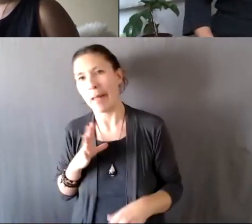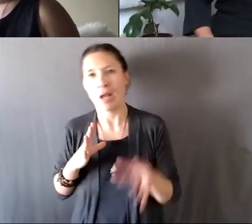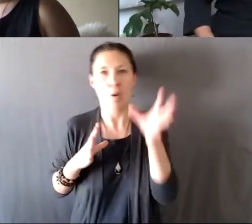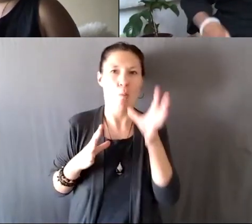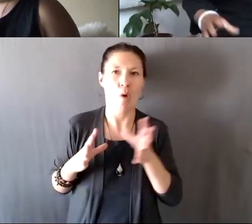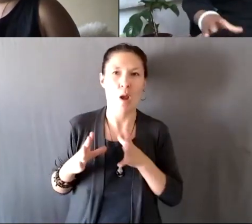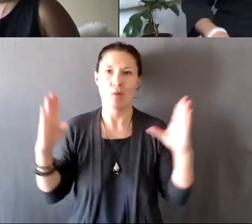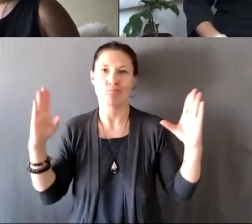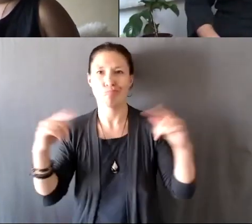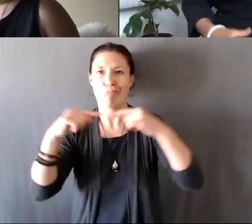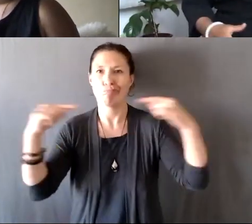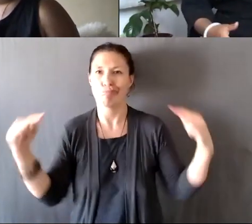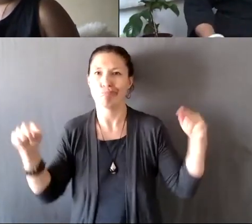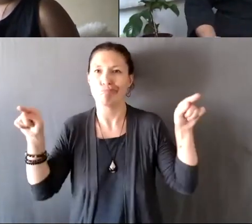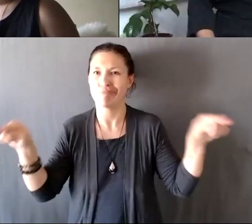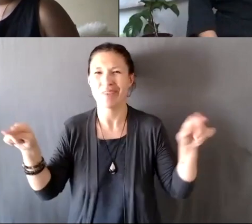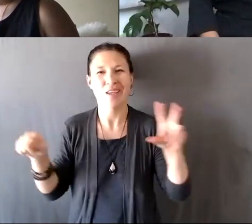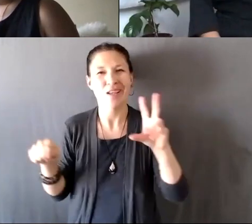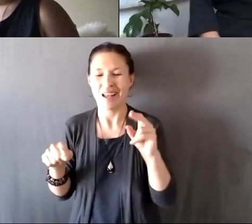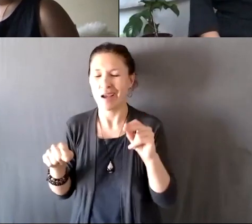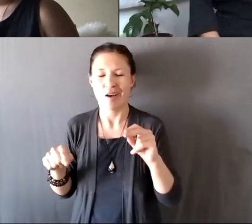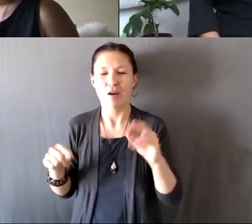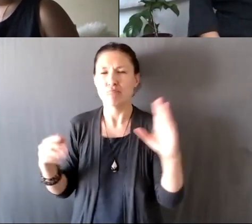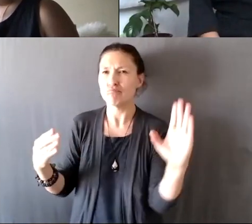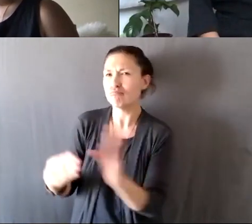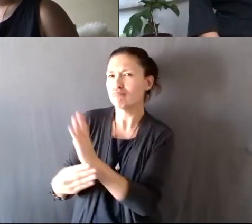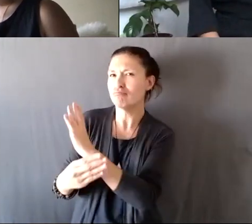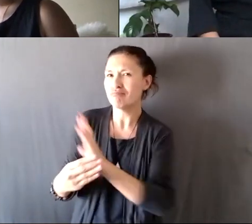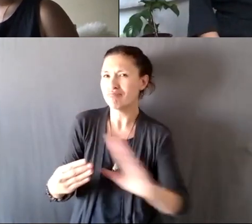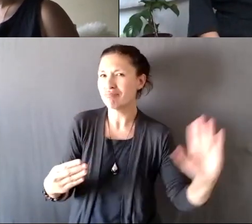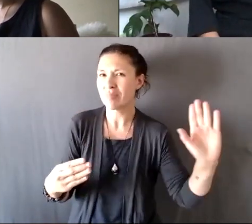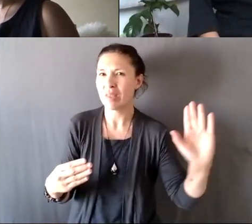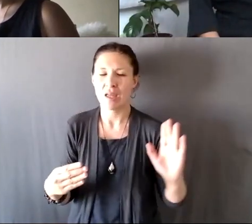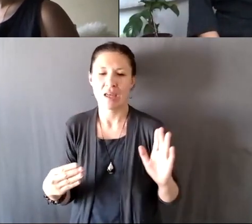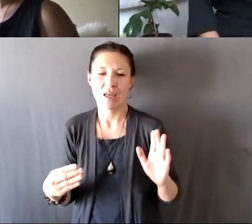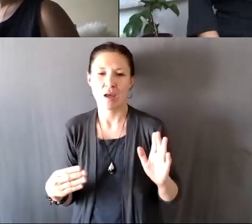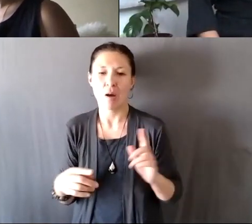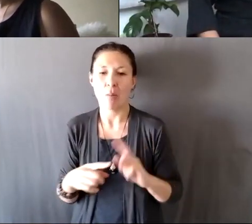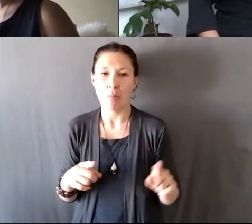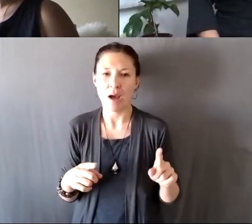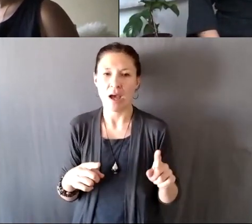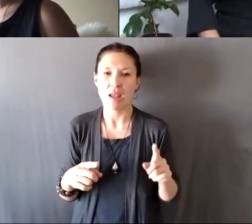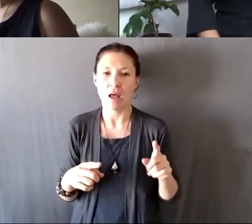living in a patriarchal society, there seems to be one narrative, and